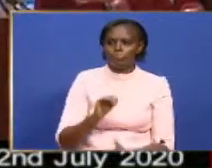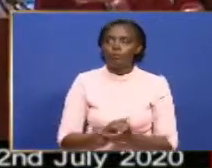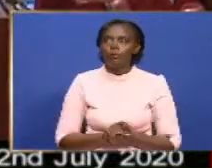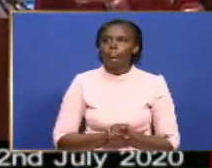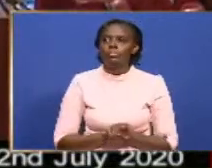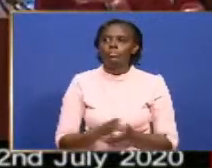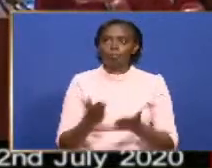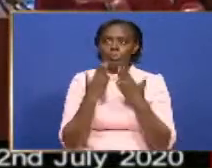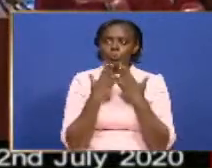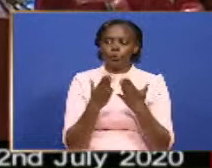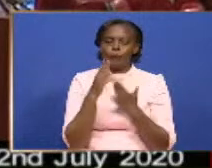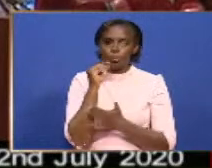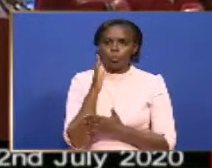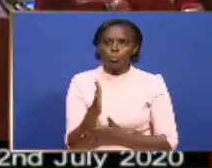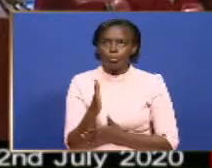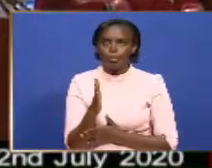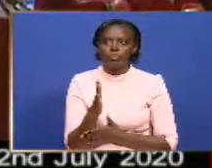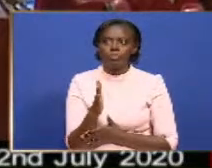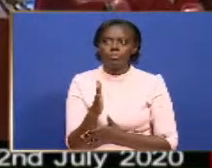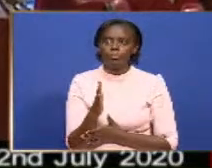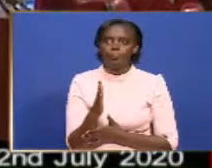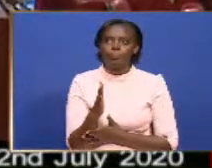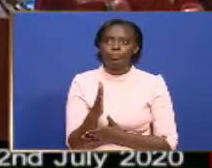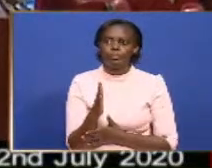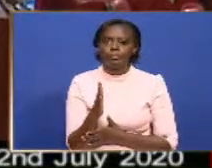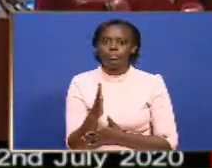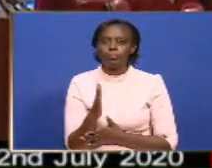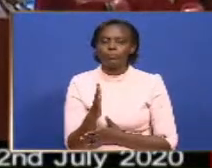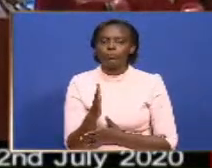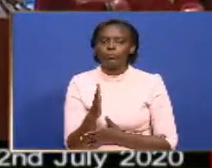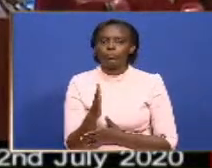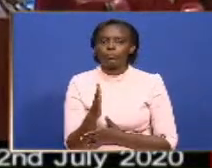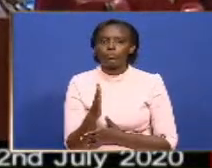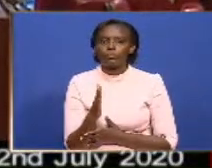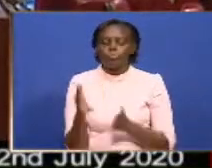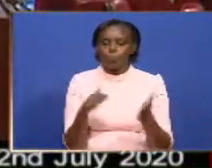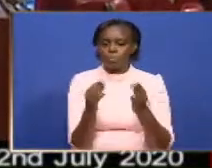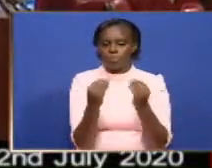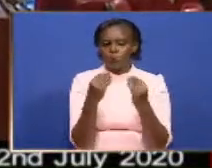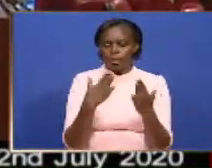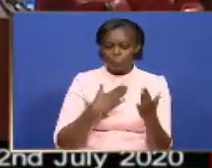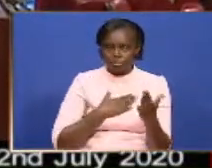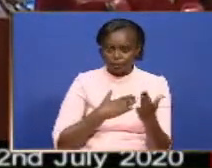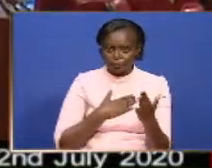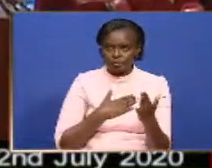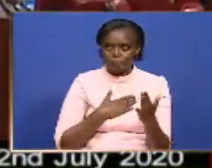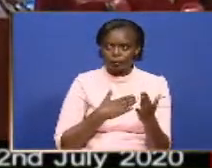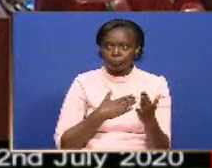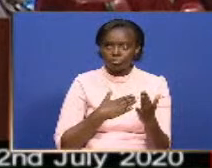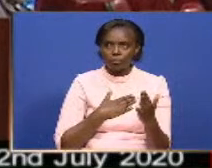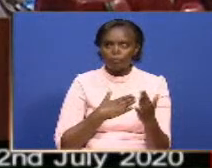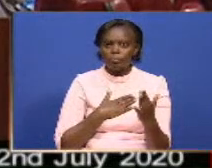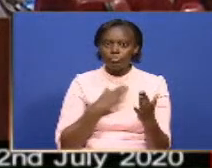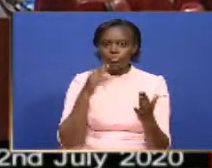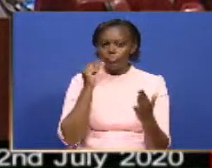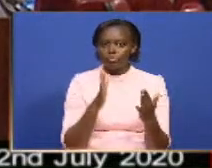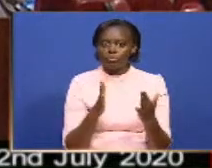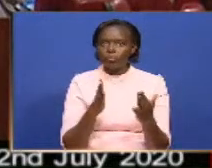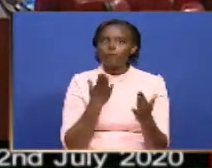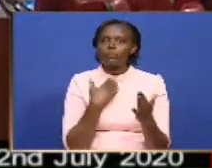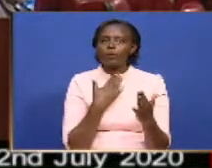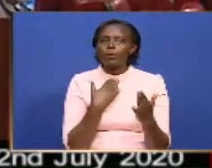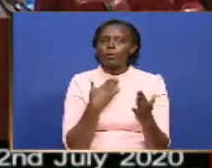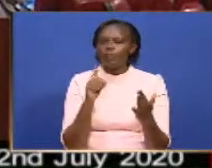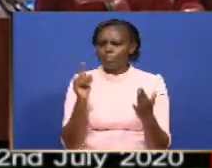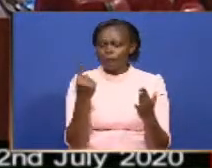Yeah, thank you. Thank you very much, Honorable Speaker, for this opportunity. Honorable Speaker, I want to